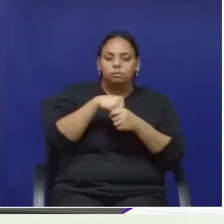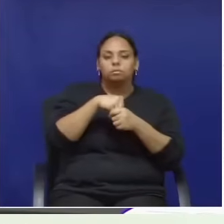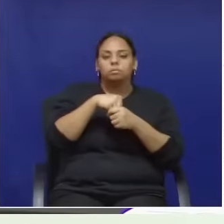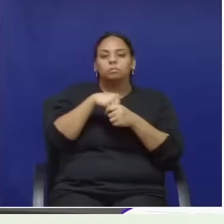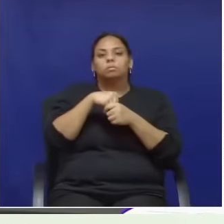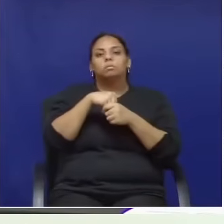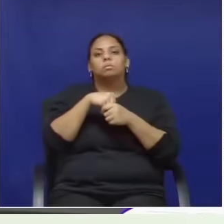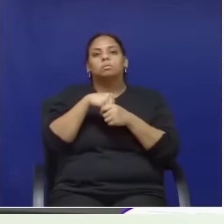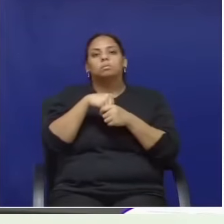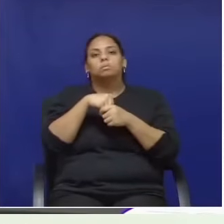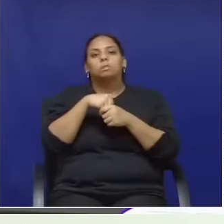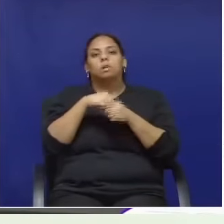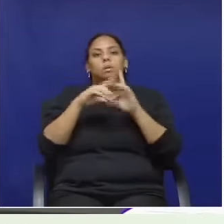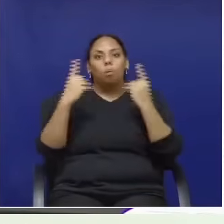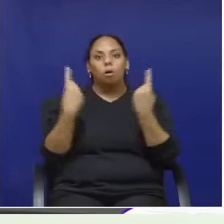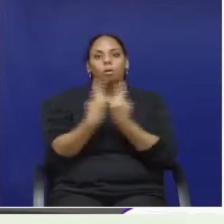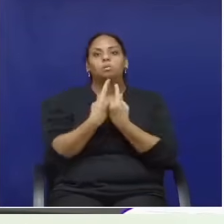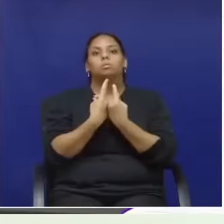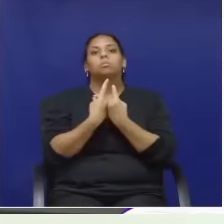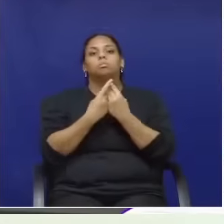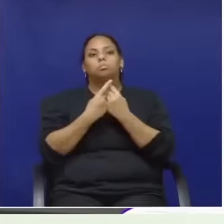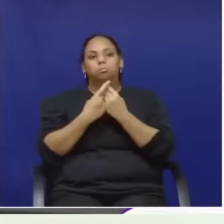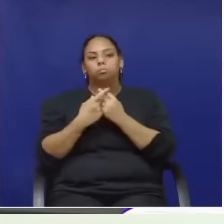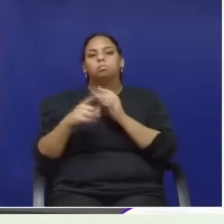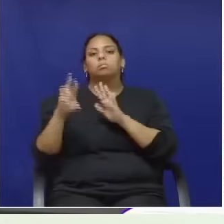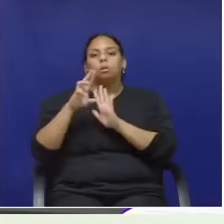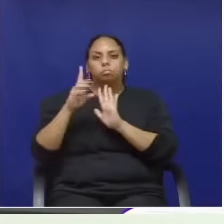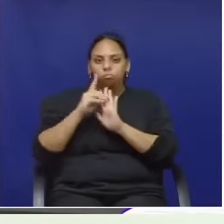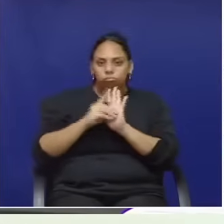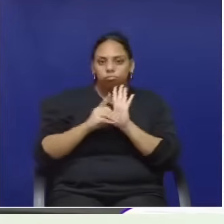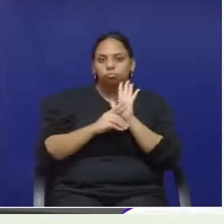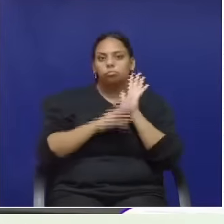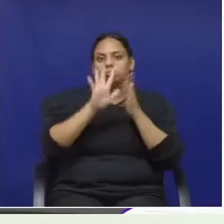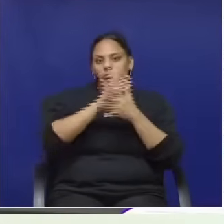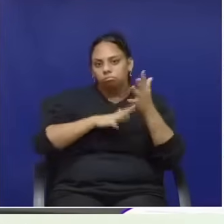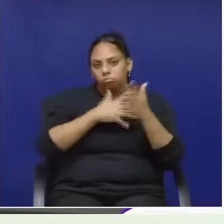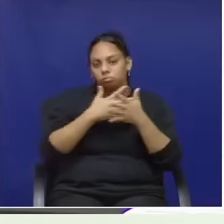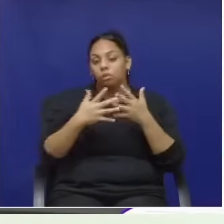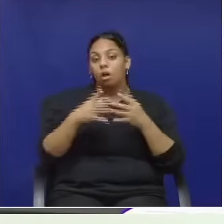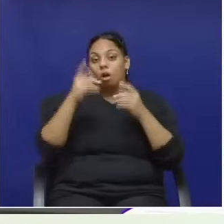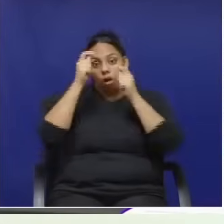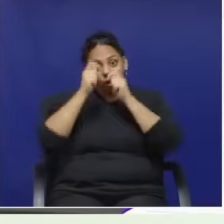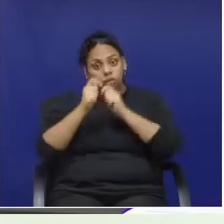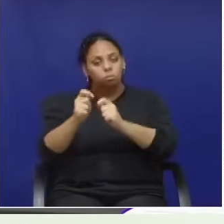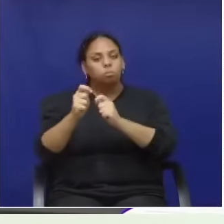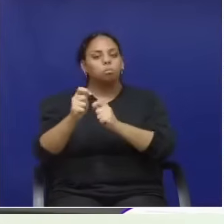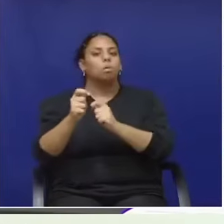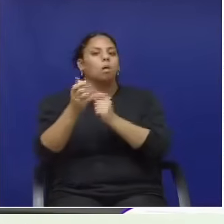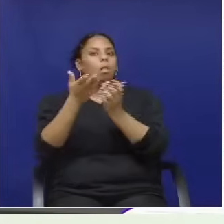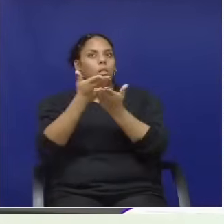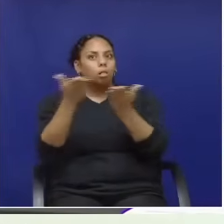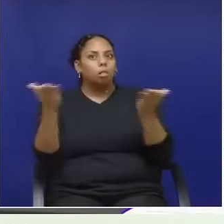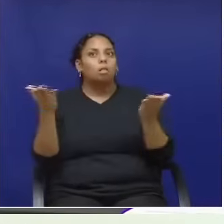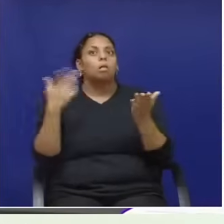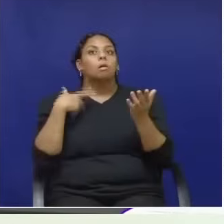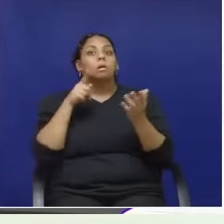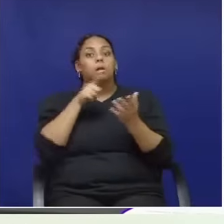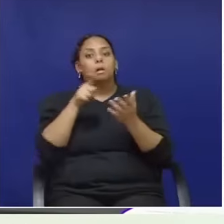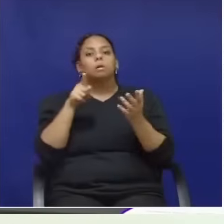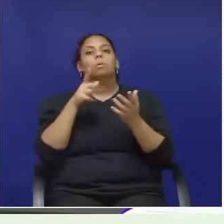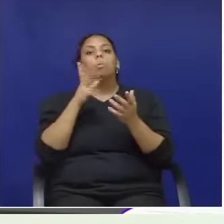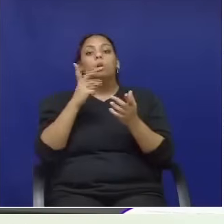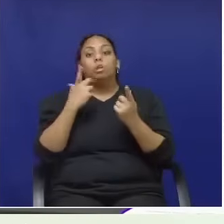policies and security frameworks. Honorable members, while these measures continue to